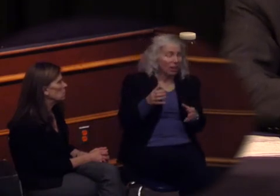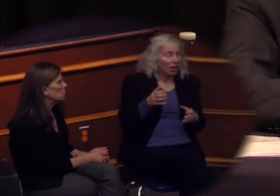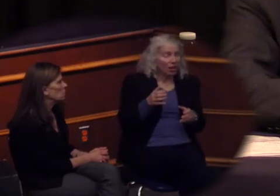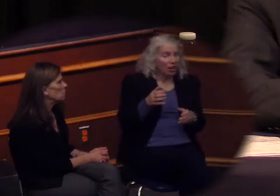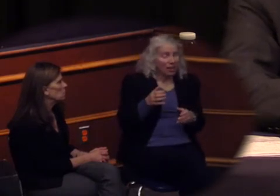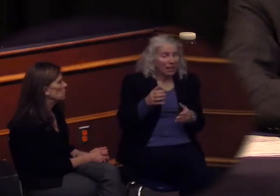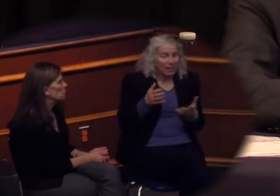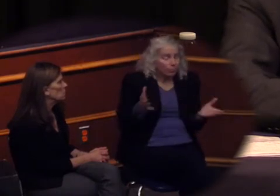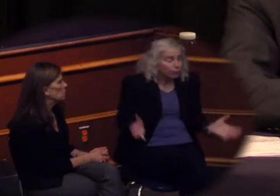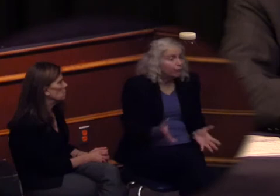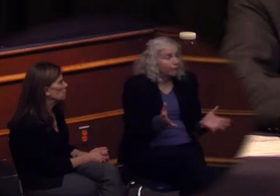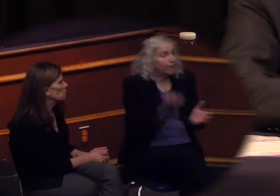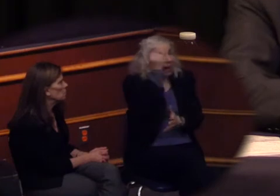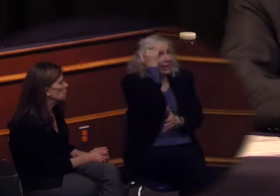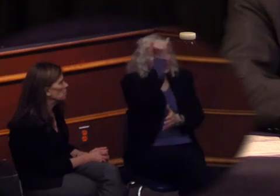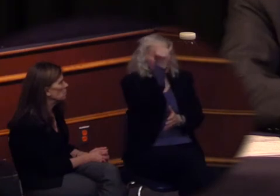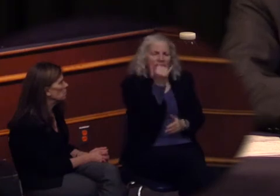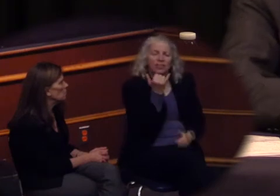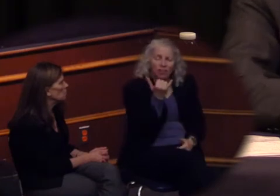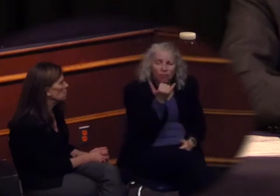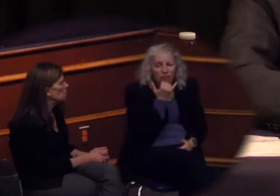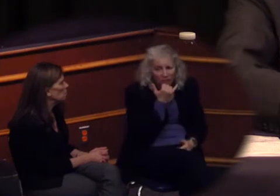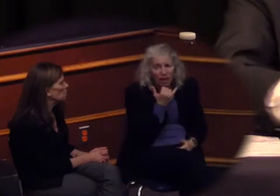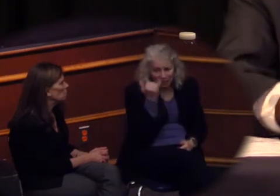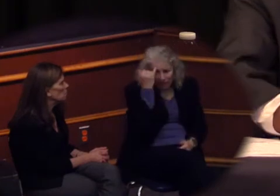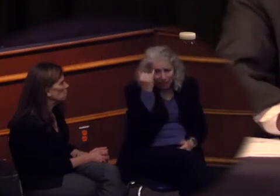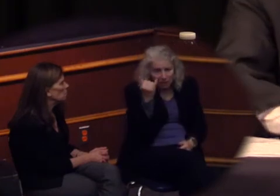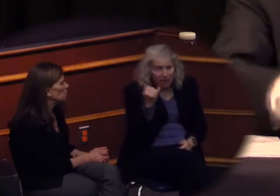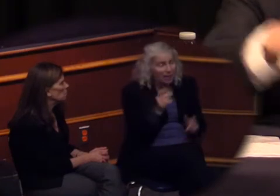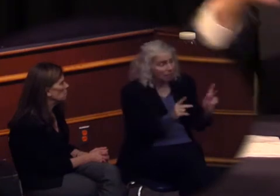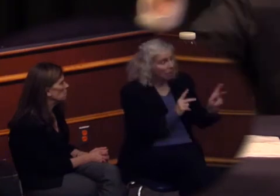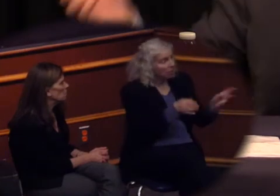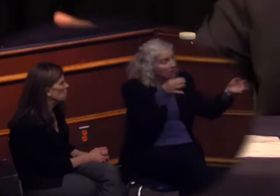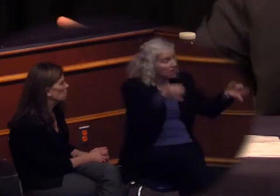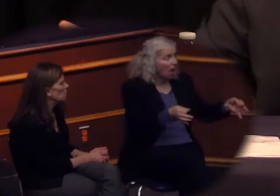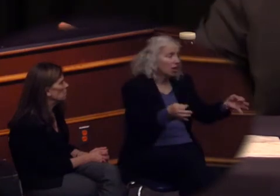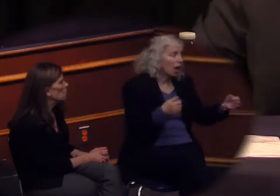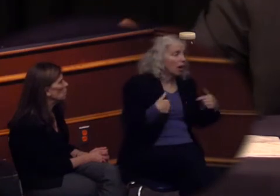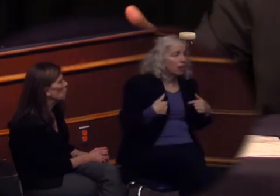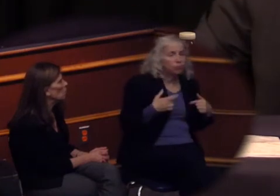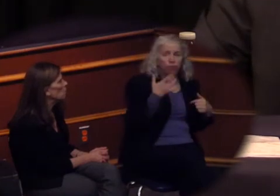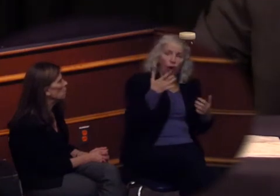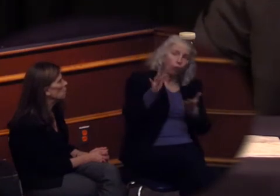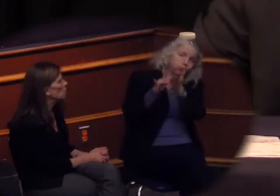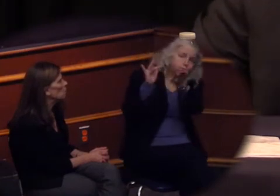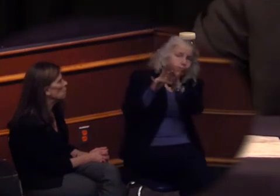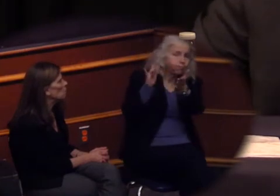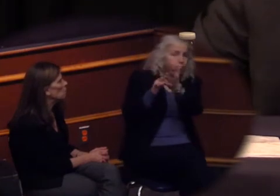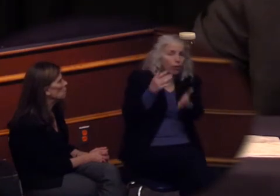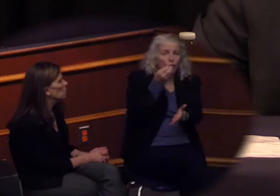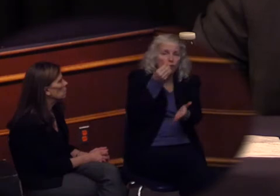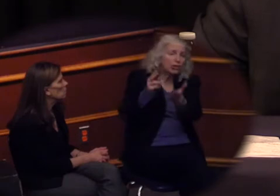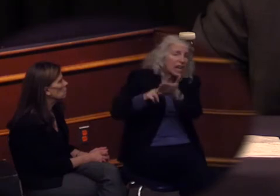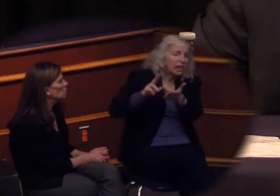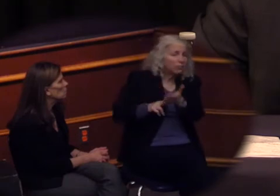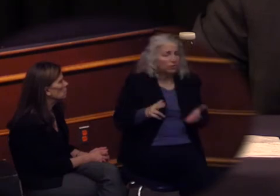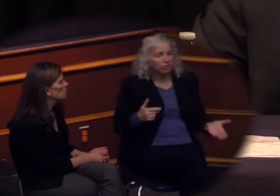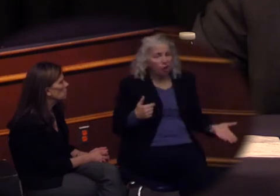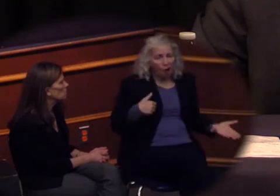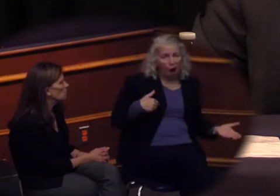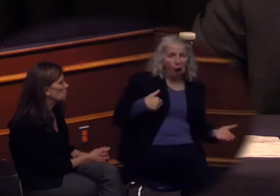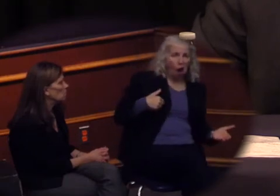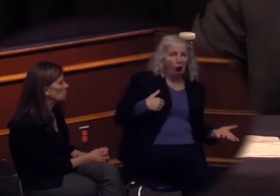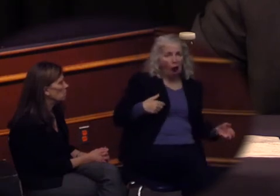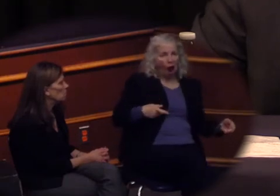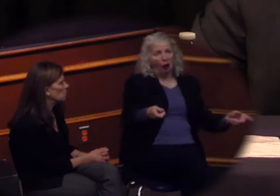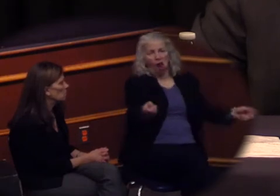promote. Which is that people actually choose to just live large off their food stamps. I